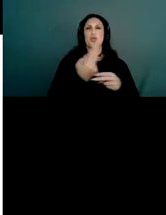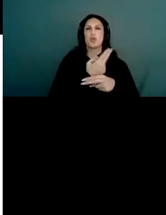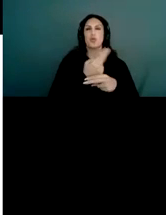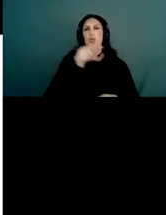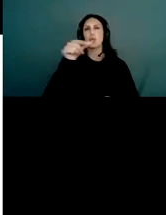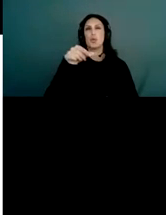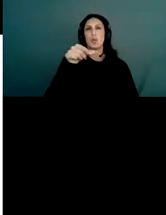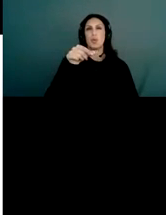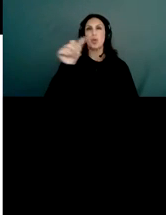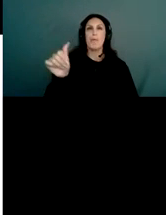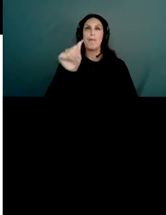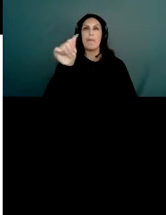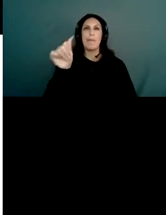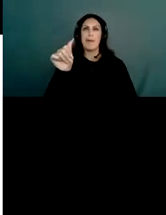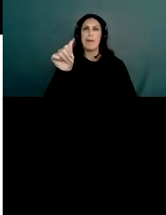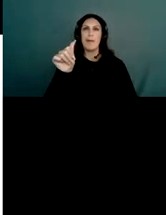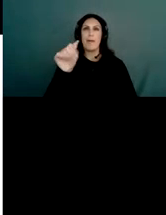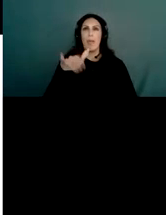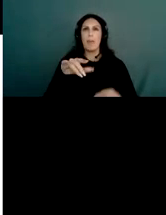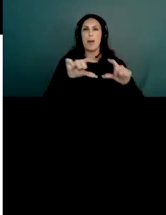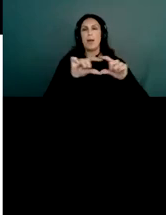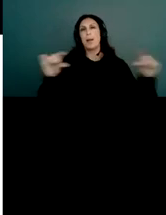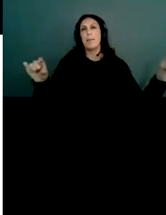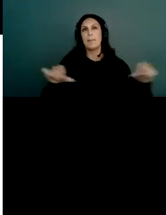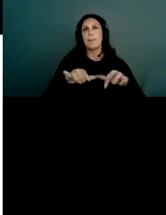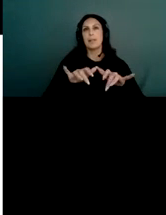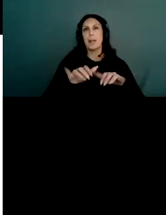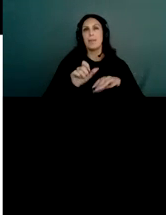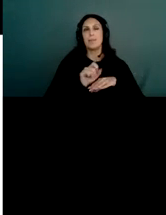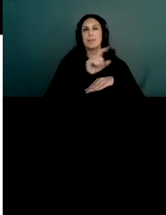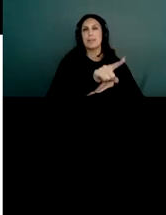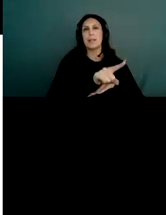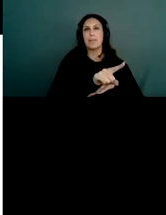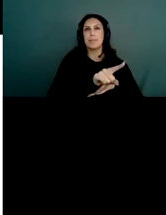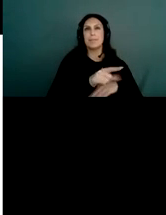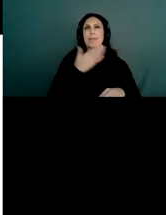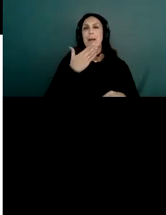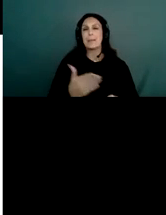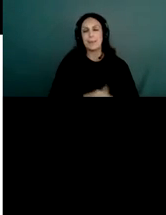answer button on your screen to type in your question for us. Thank you.